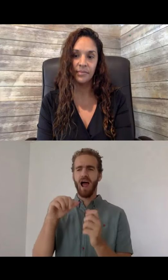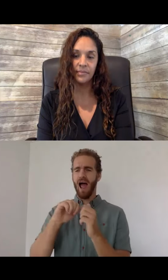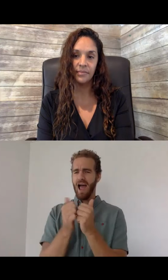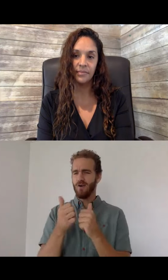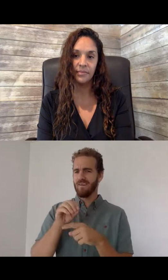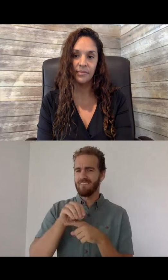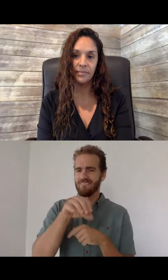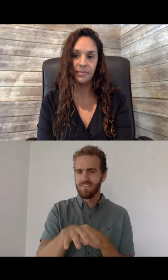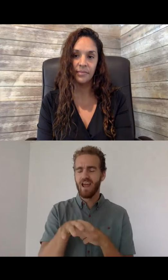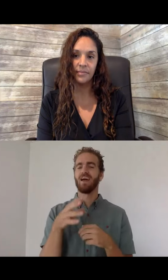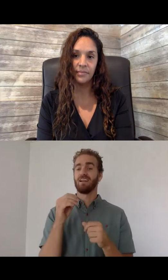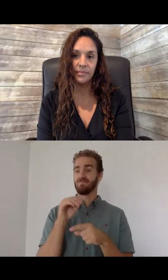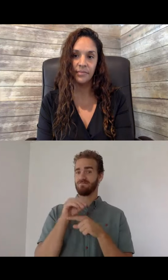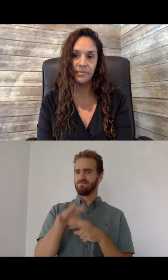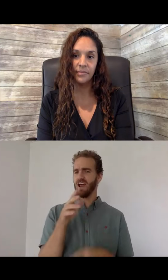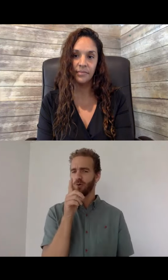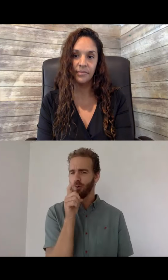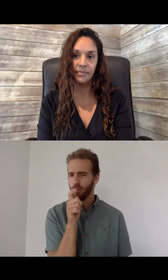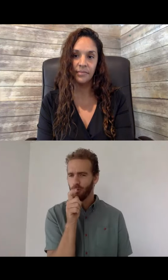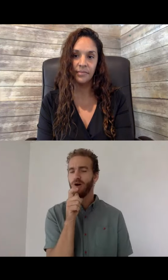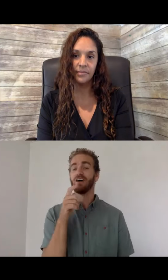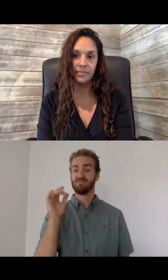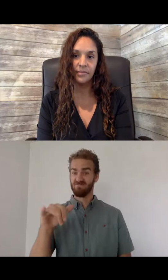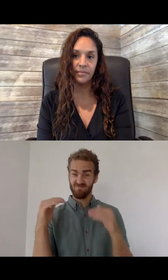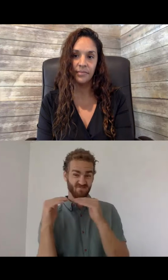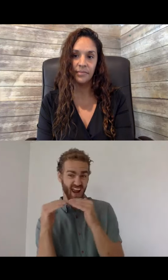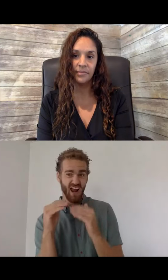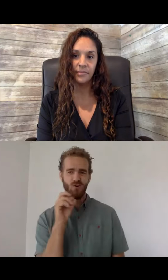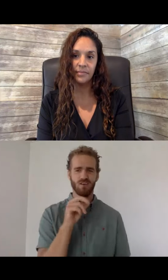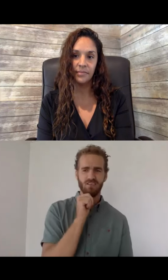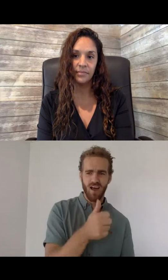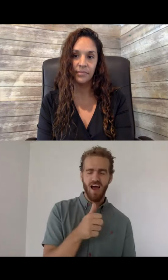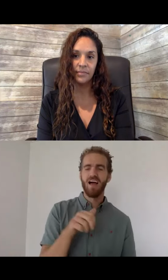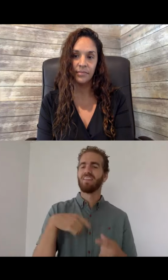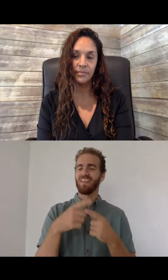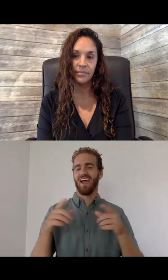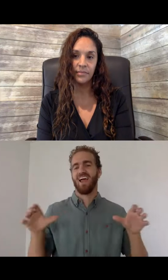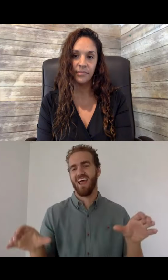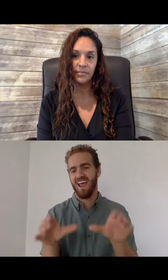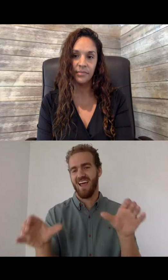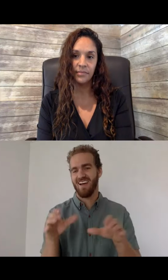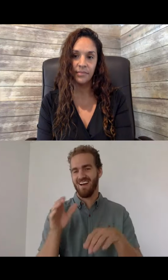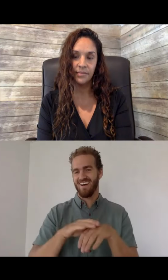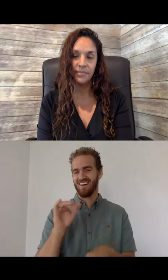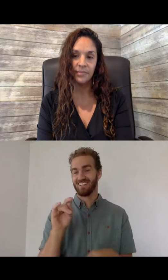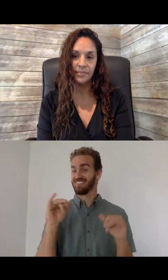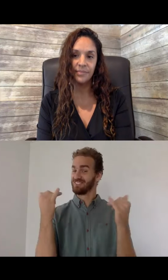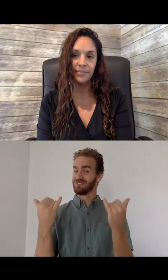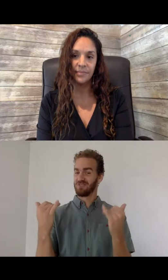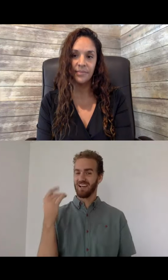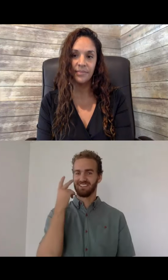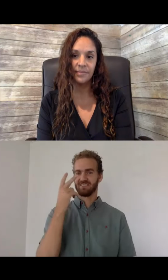justice issues are and how they do affect their world. Who does it affect? Is that fair? Is it not fair? And